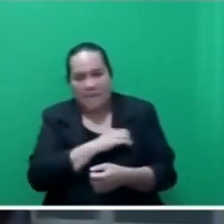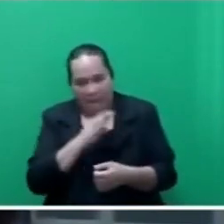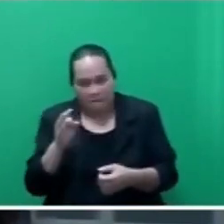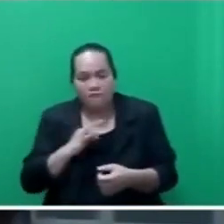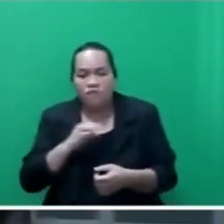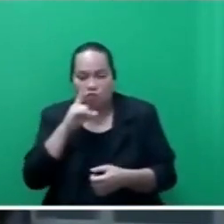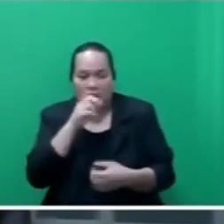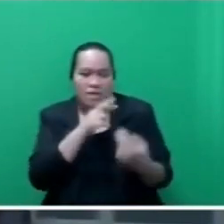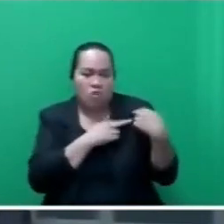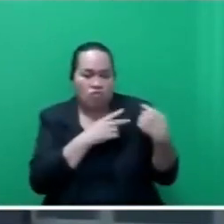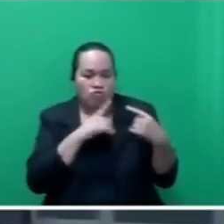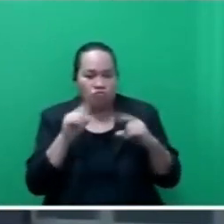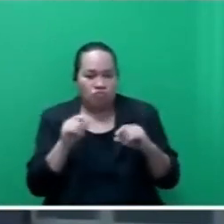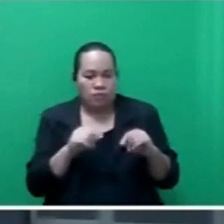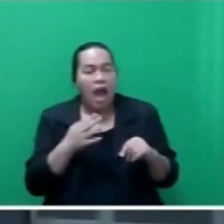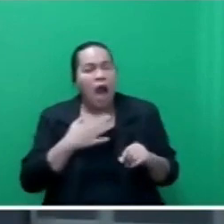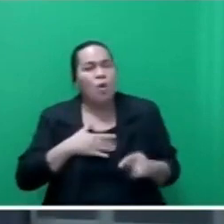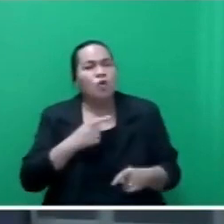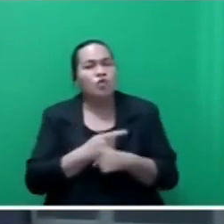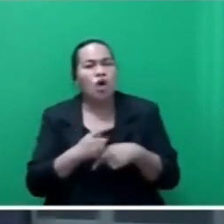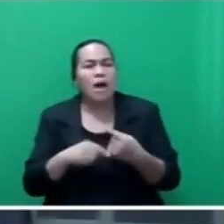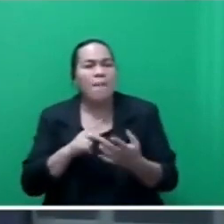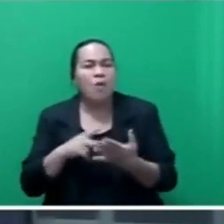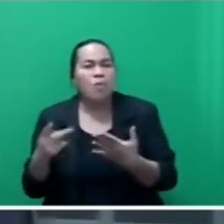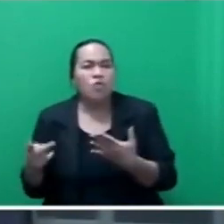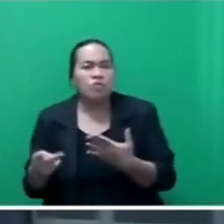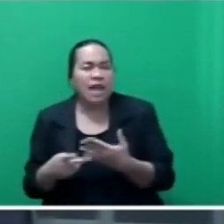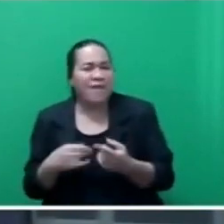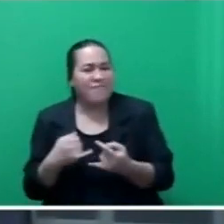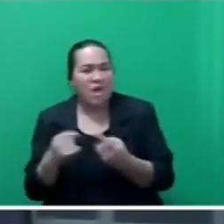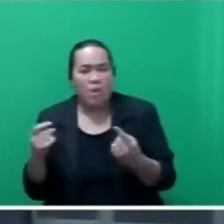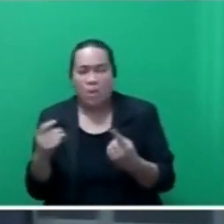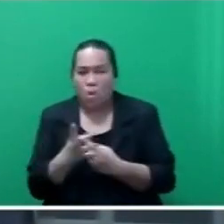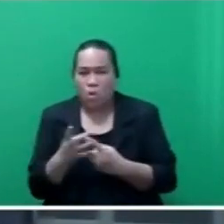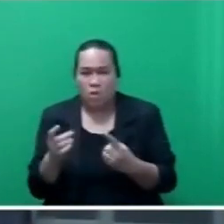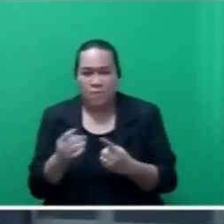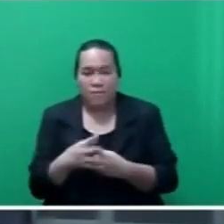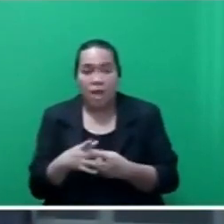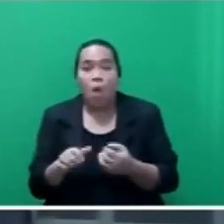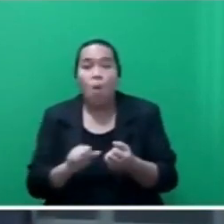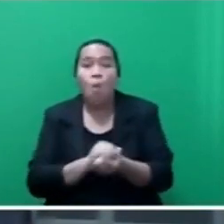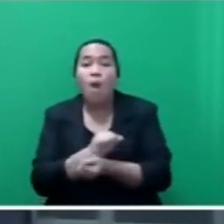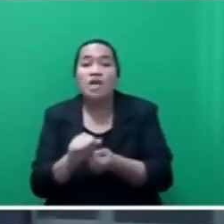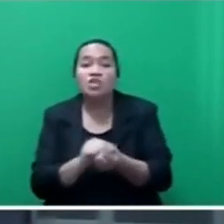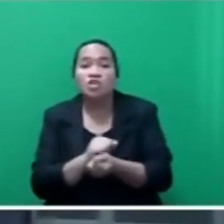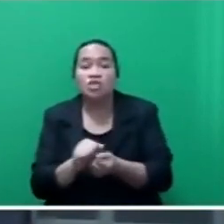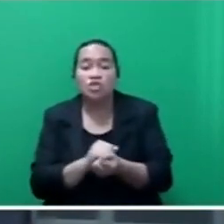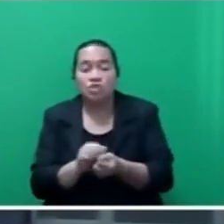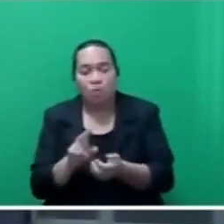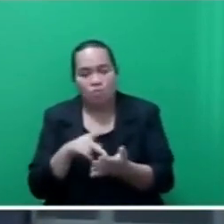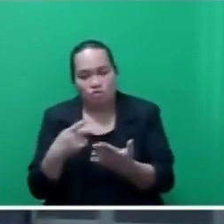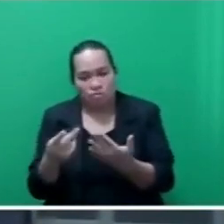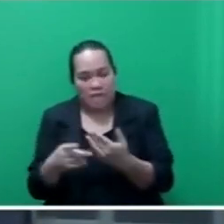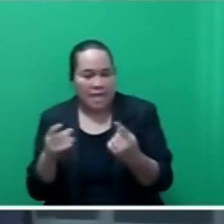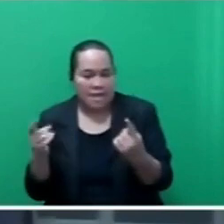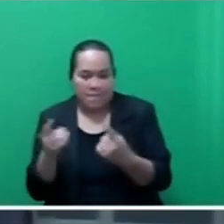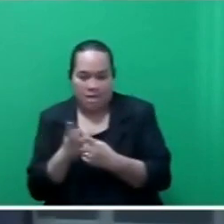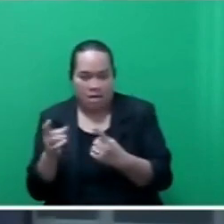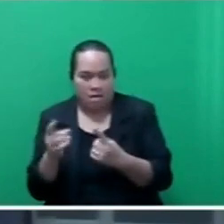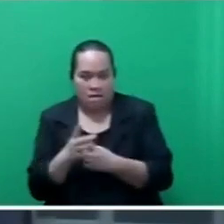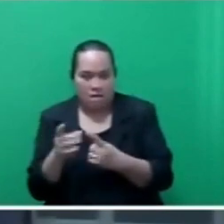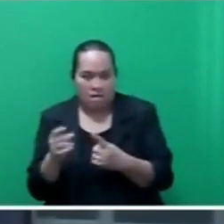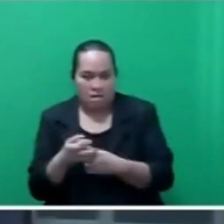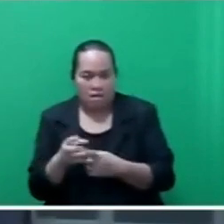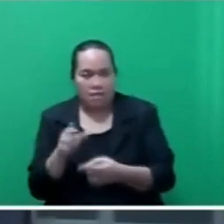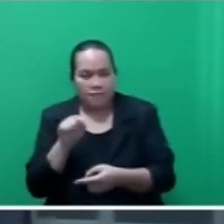like to talk about a project that has also been very important, and that is the WASH project that our environmental health officers have